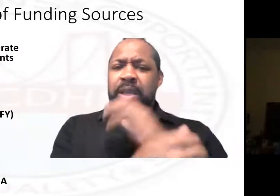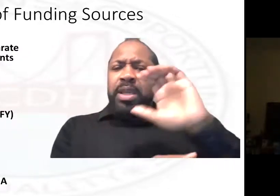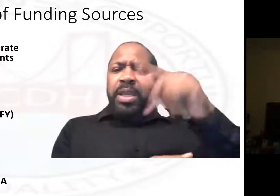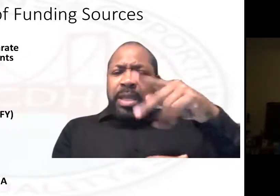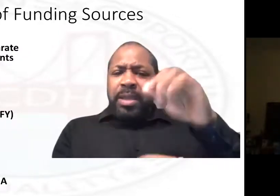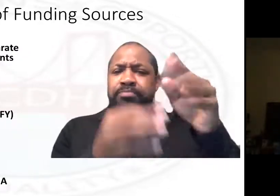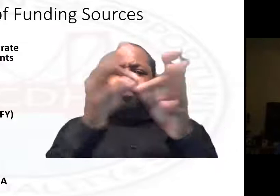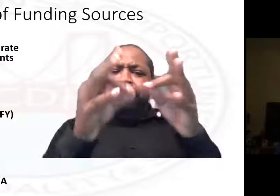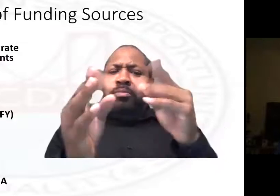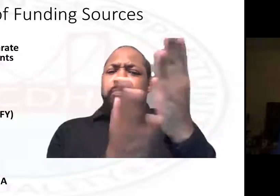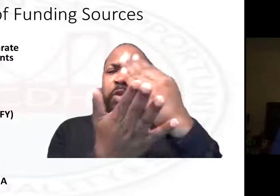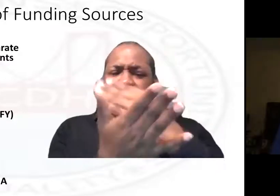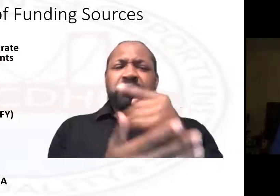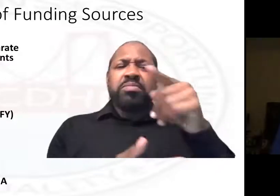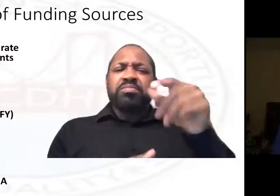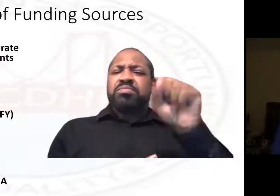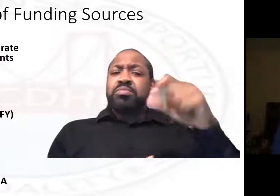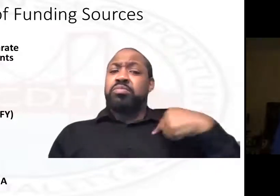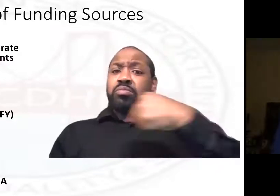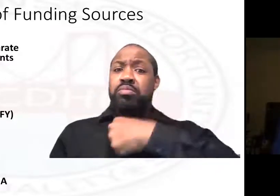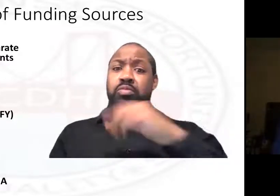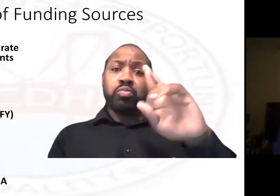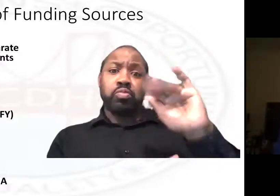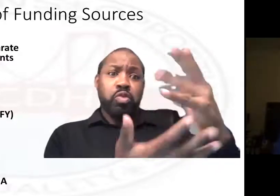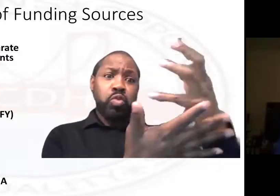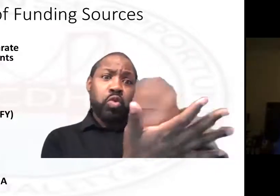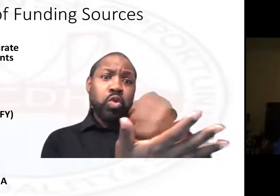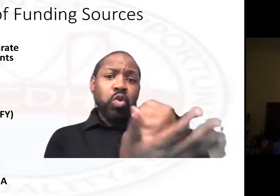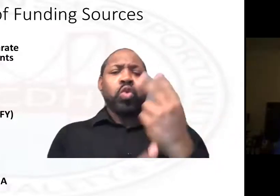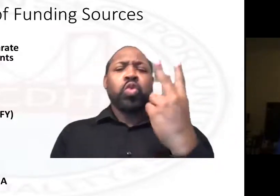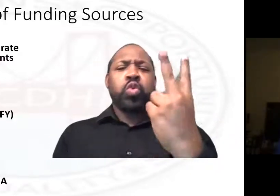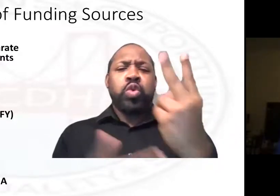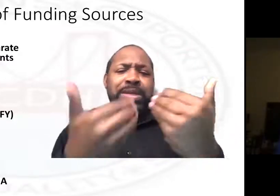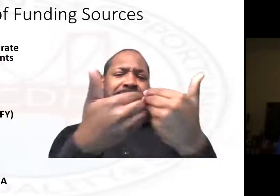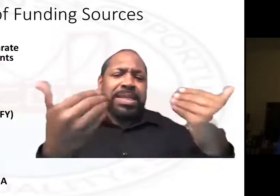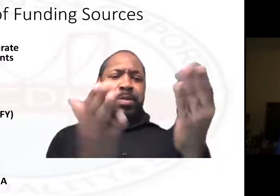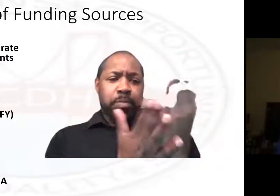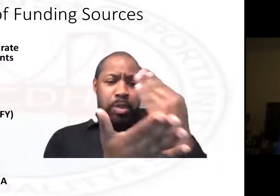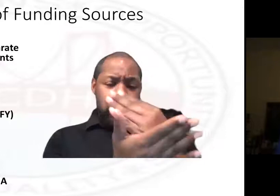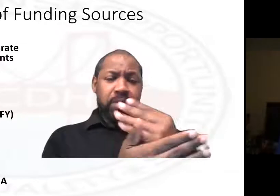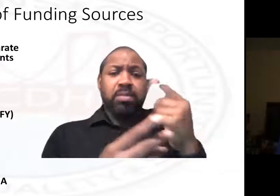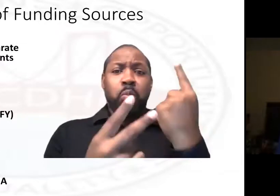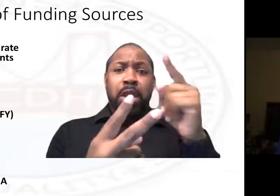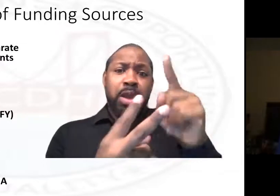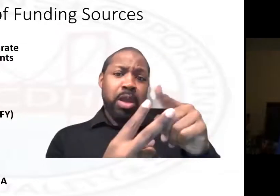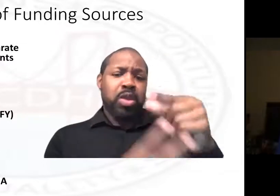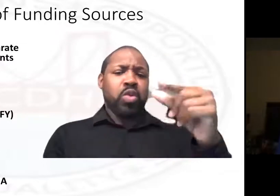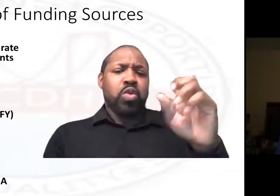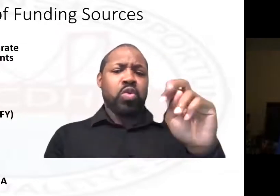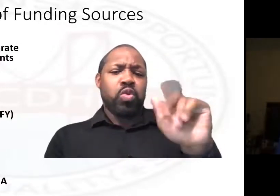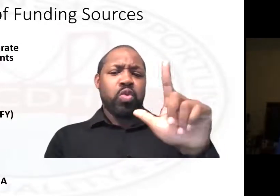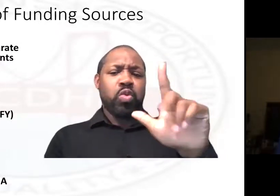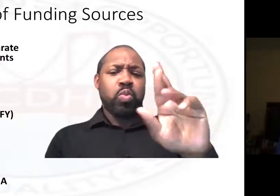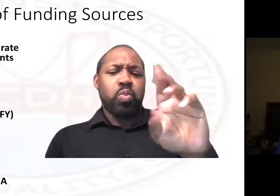sources. Mike had spoken about some of the budget for EPCAP. We have received